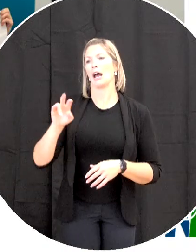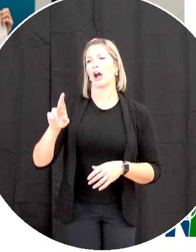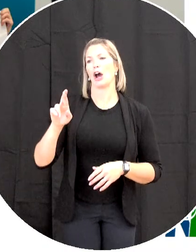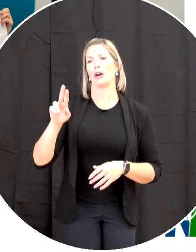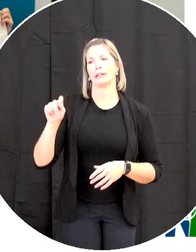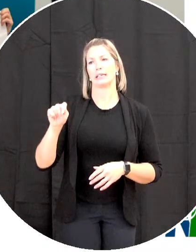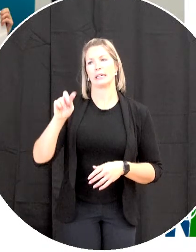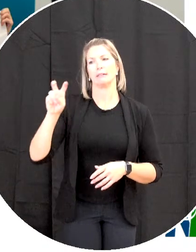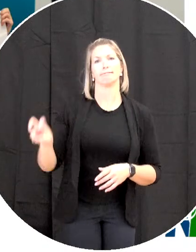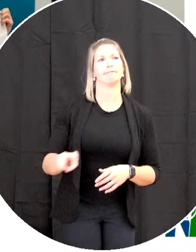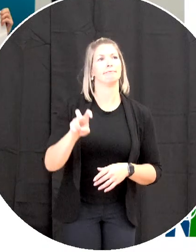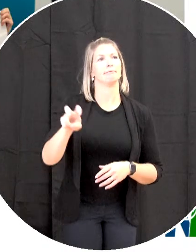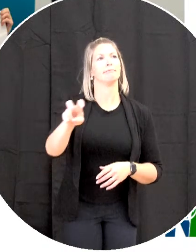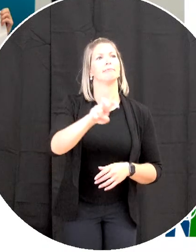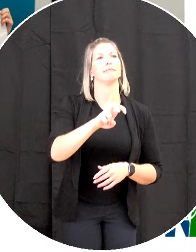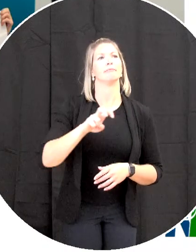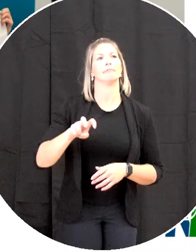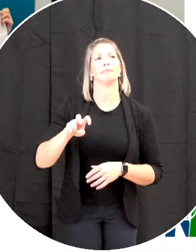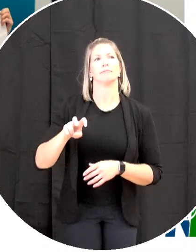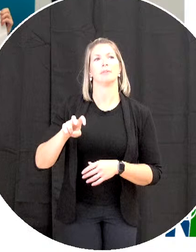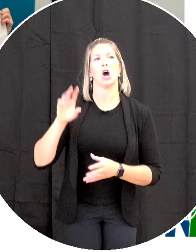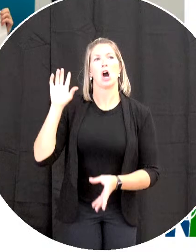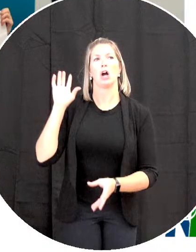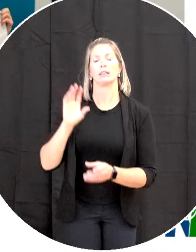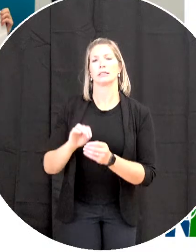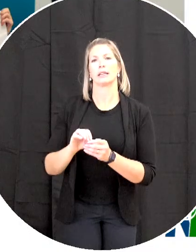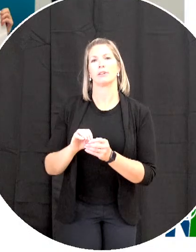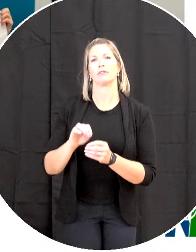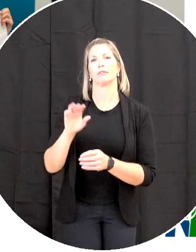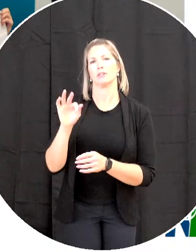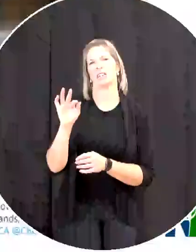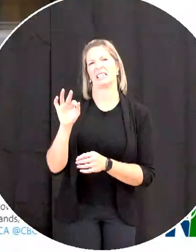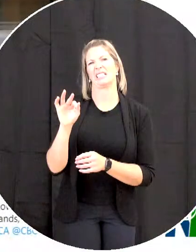schools. Those positions were added over the 3 years.